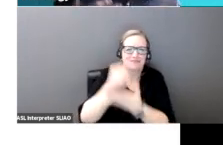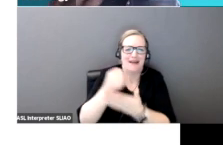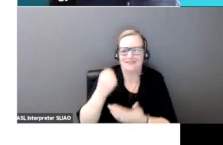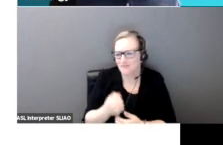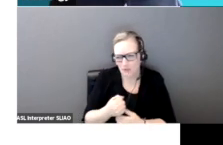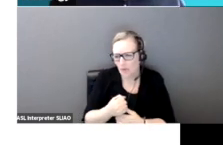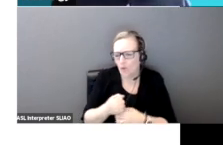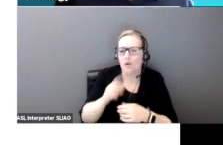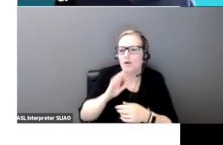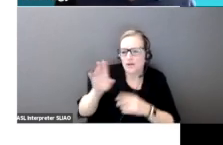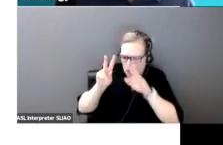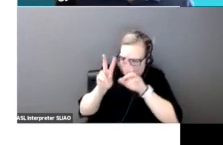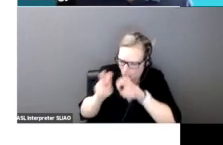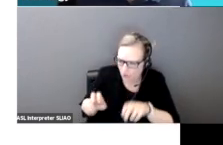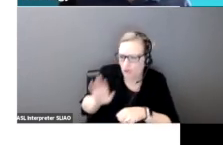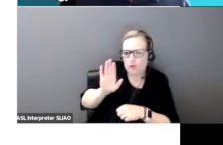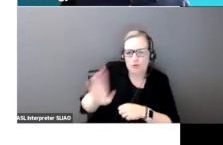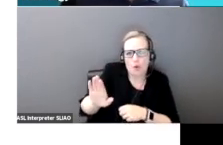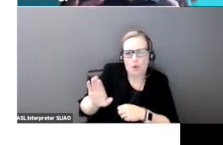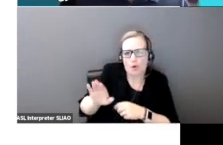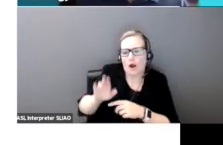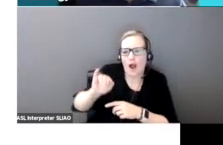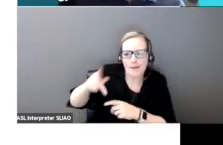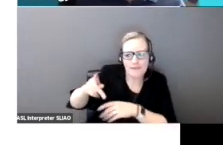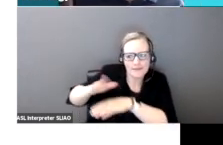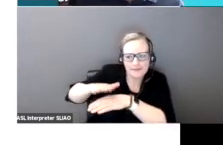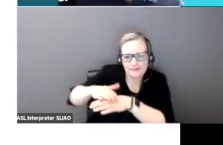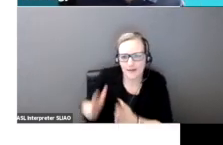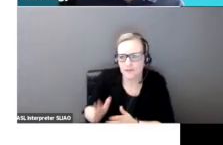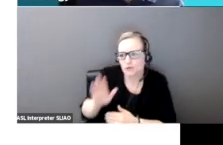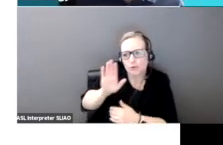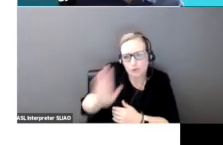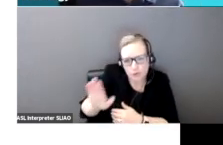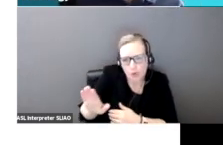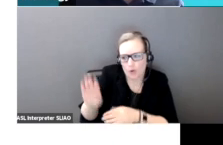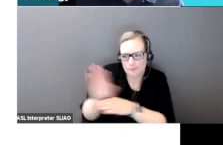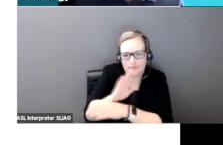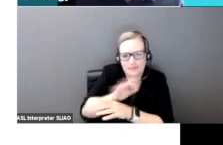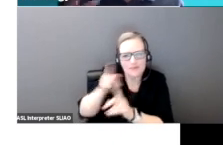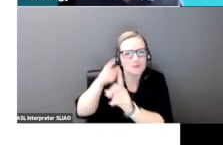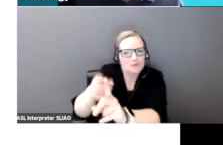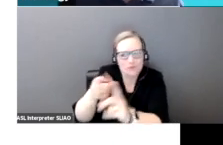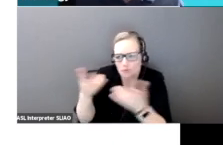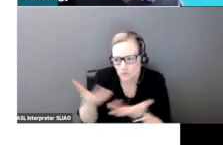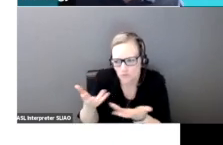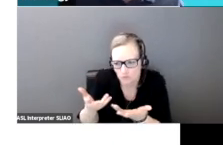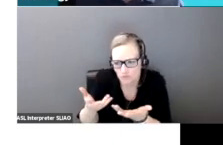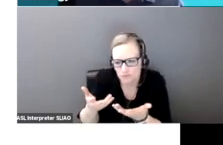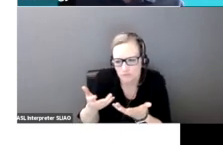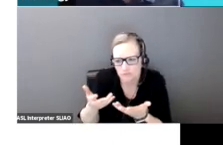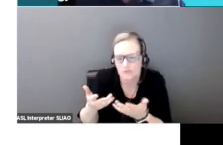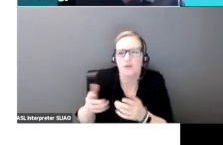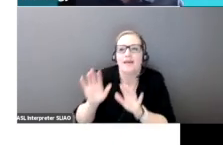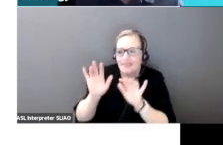or IP advisor really help you achieve your business goals without